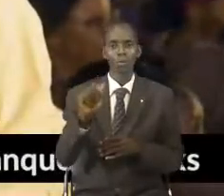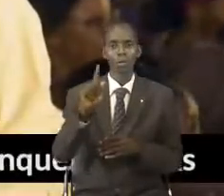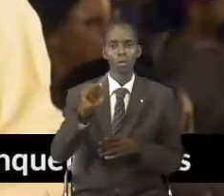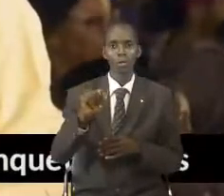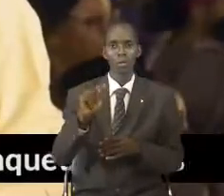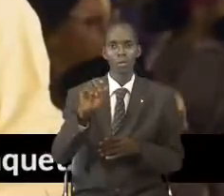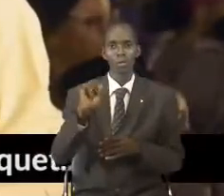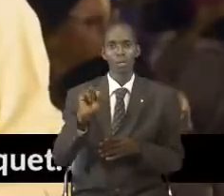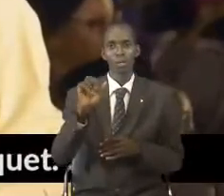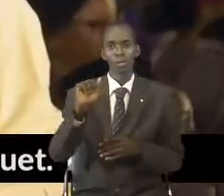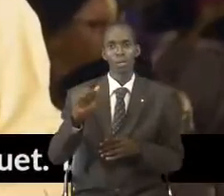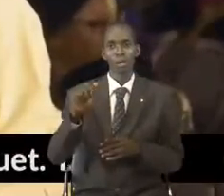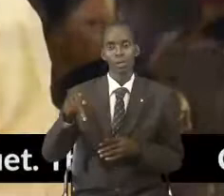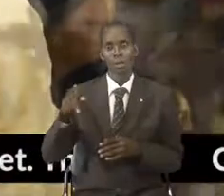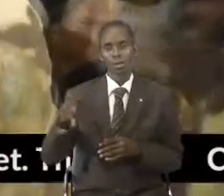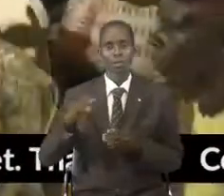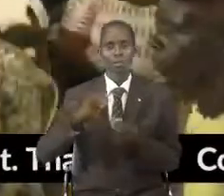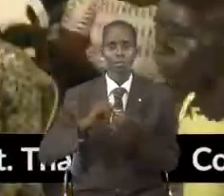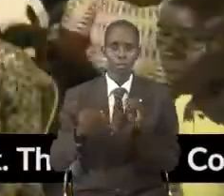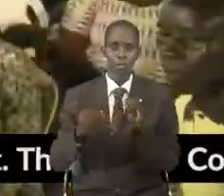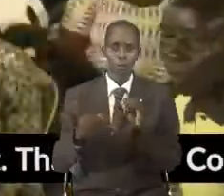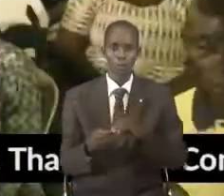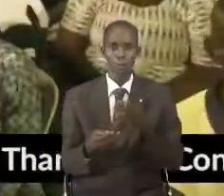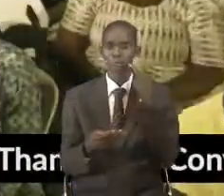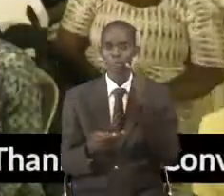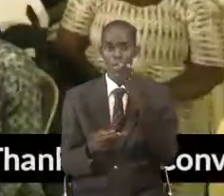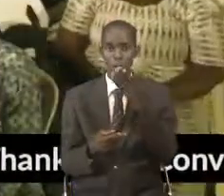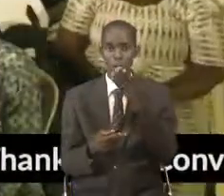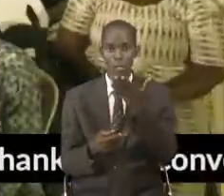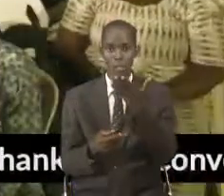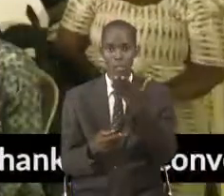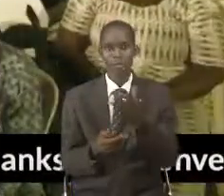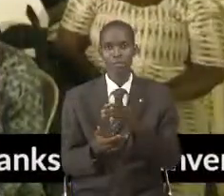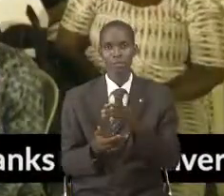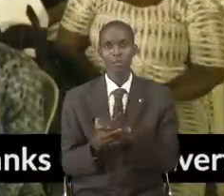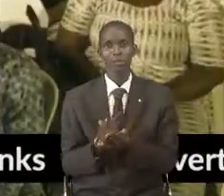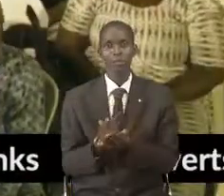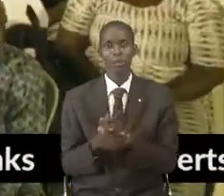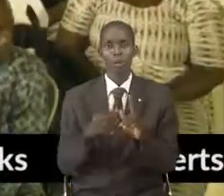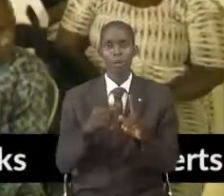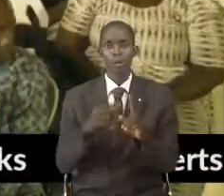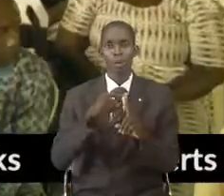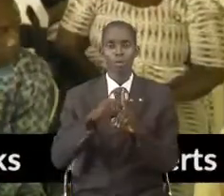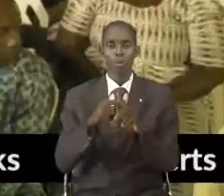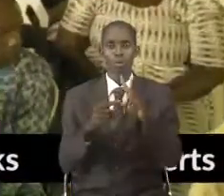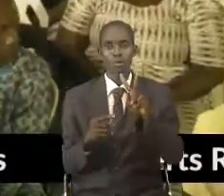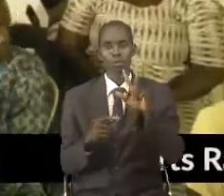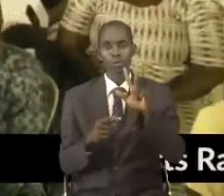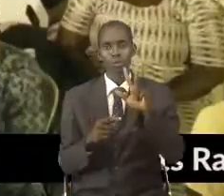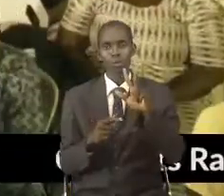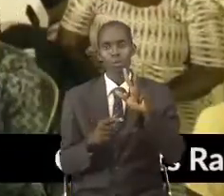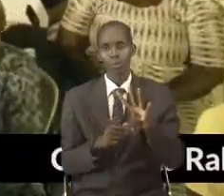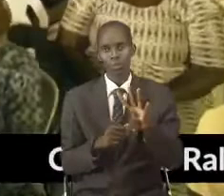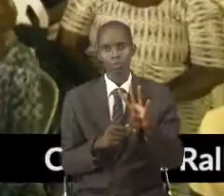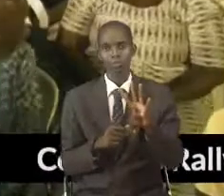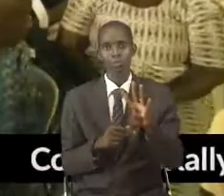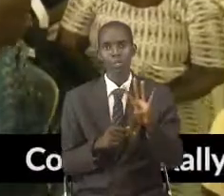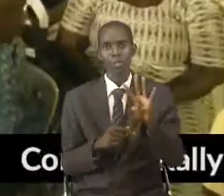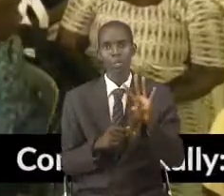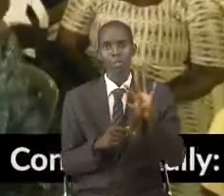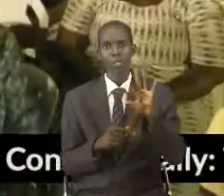email address, your SMS or WhatsApp to the number